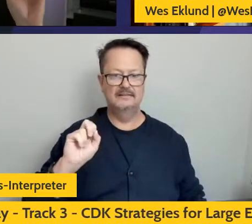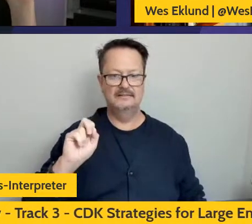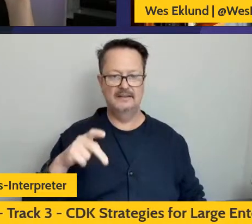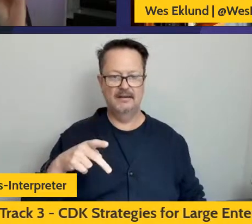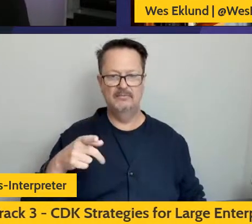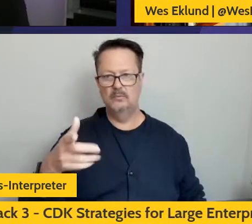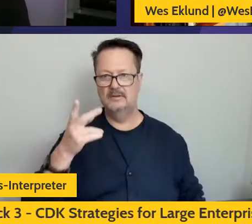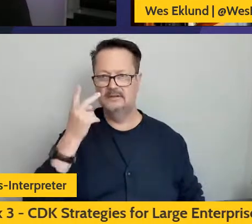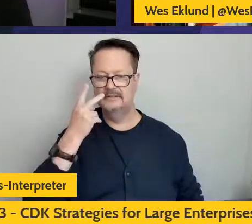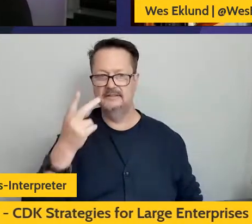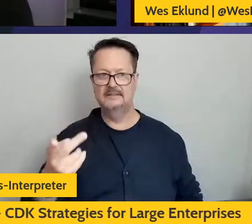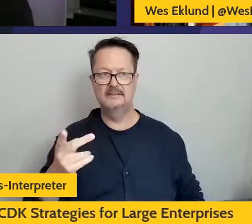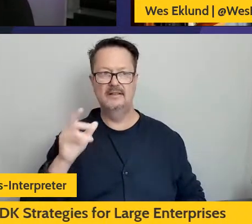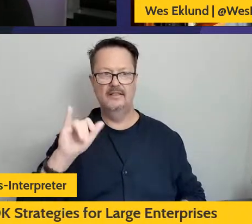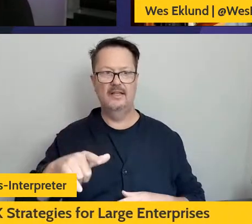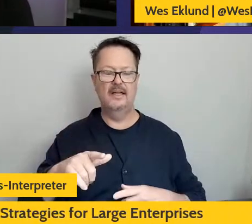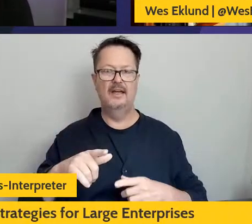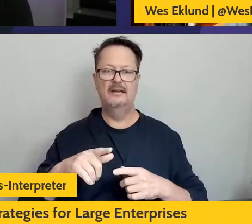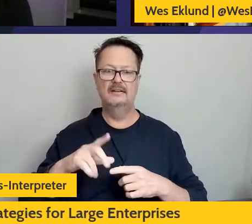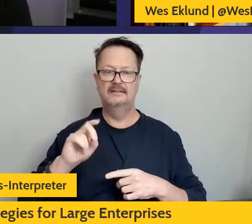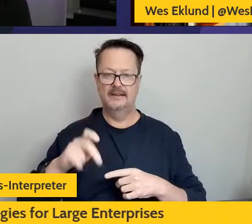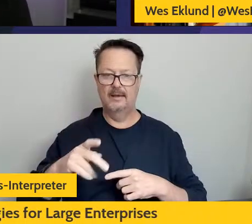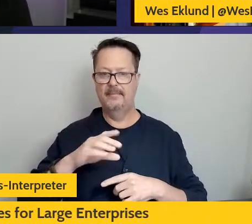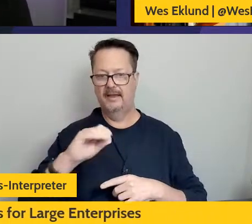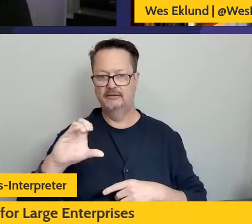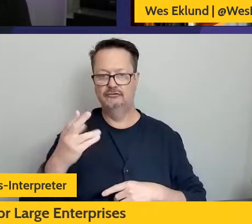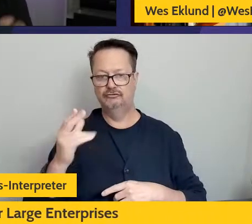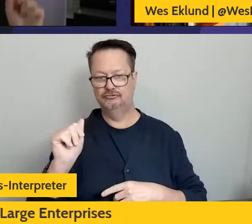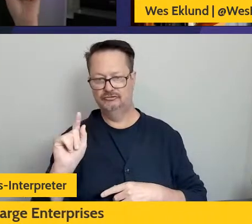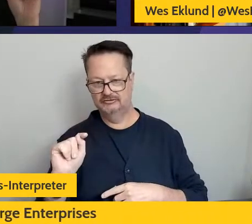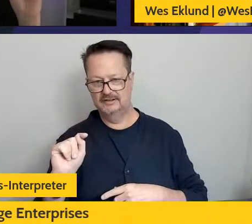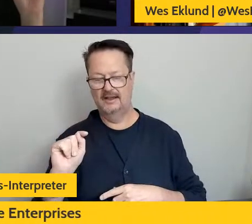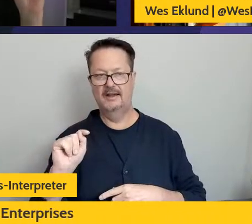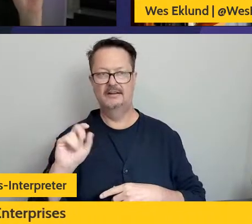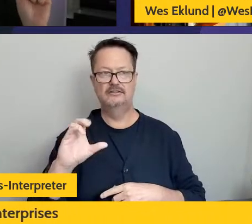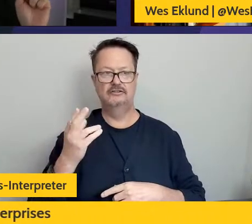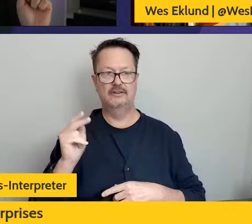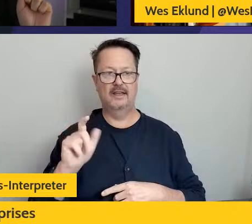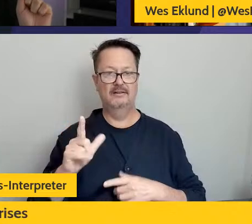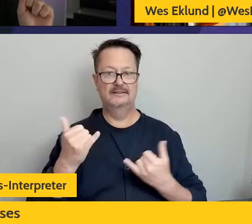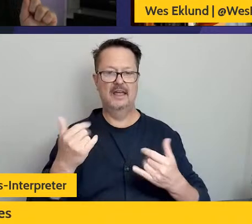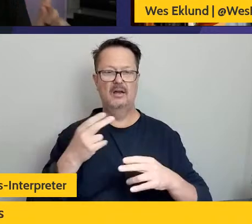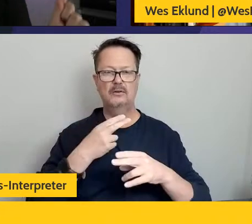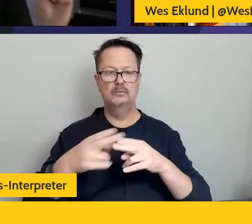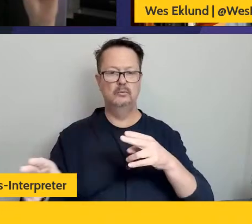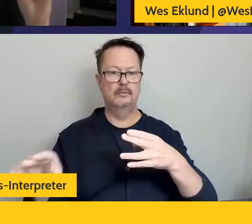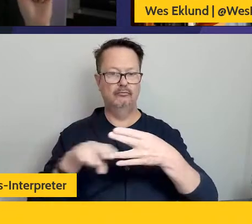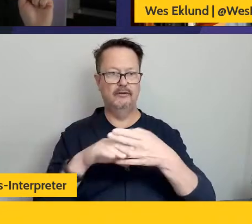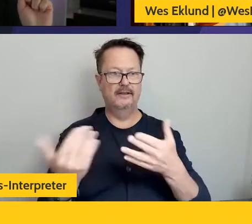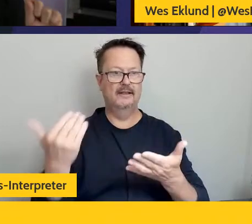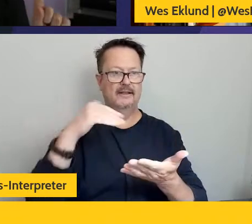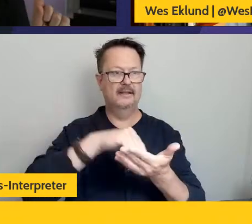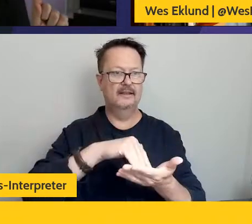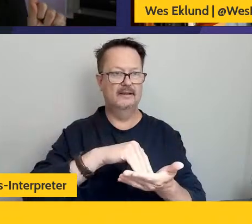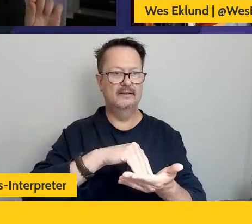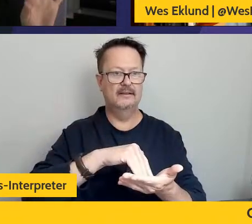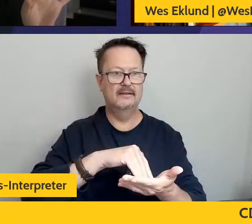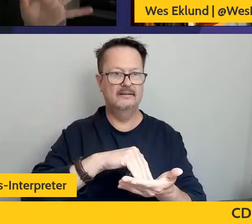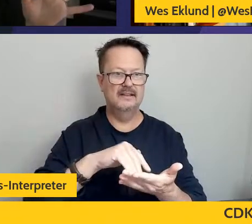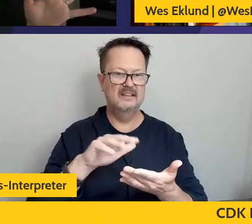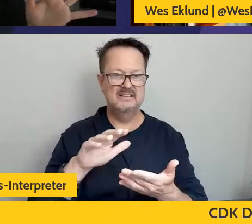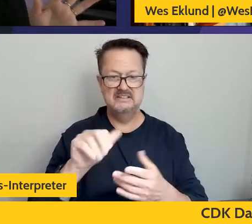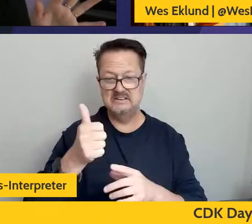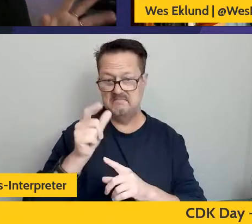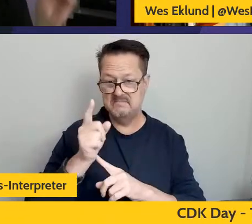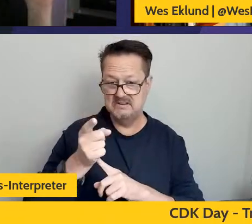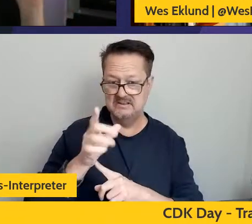link to get to the Slack channel. And with that, we are having a small break again of like 10